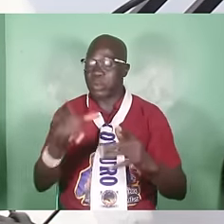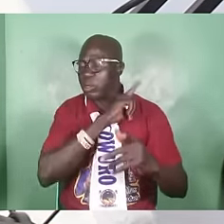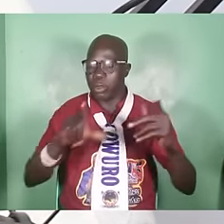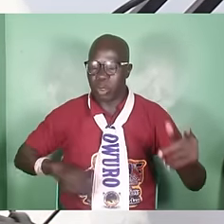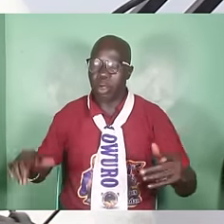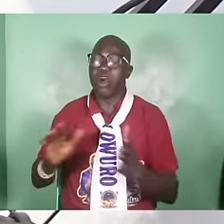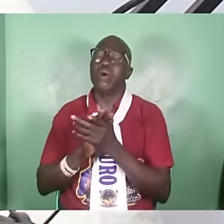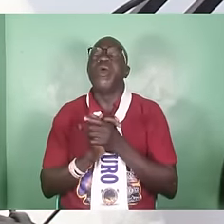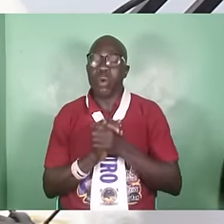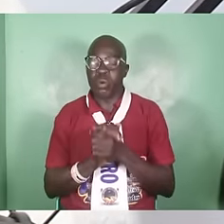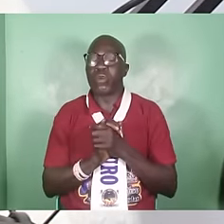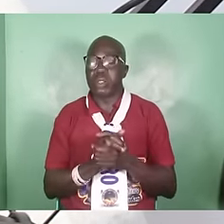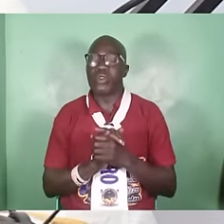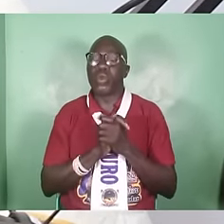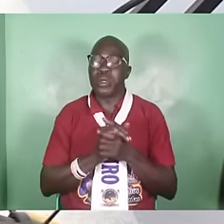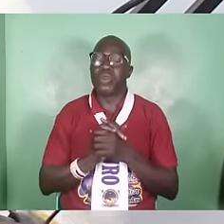Jesu. Emi mo.